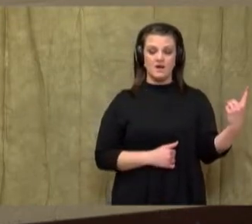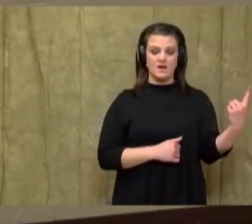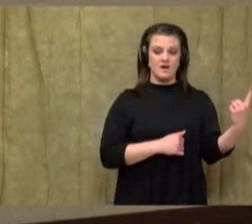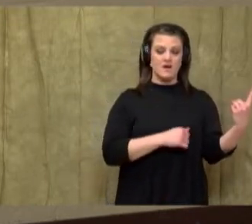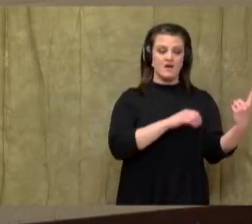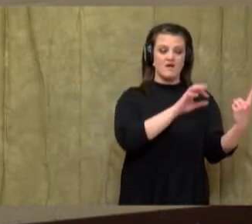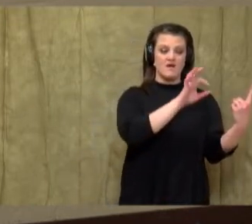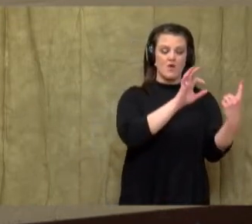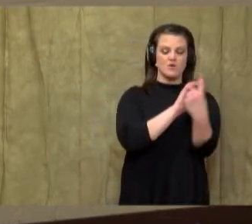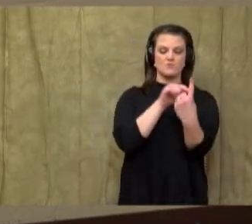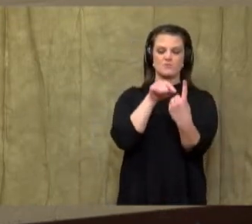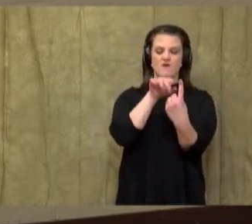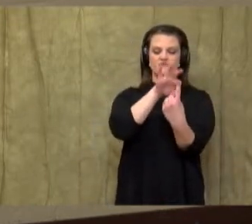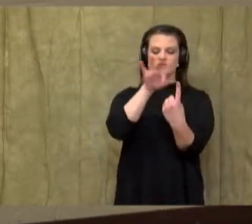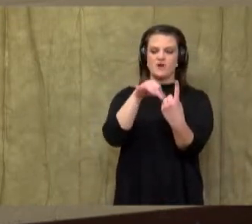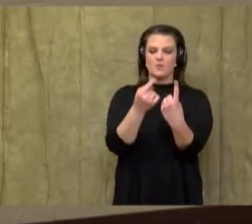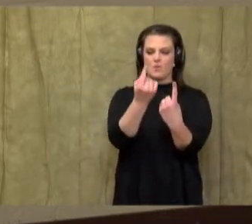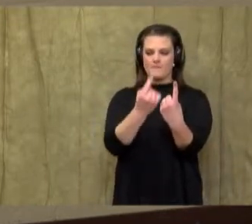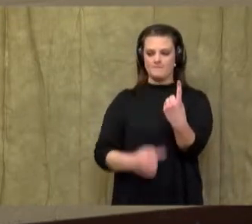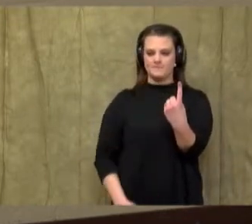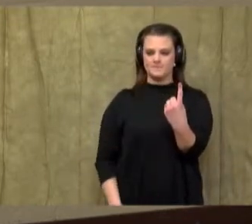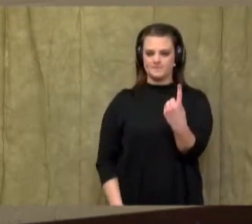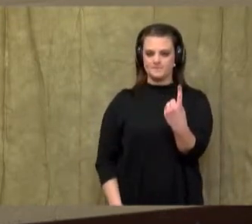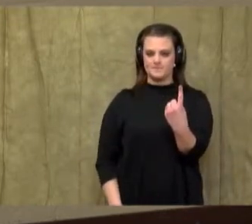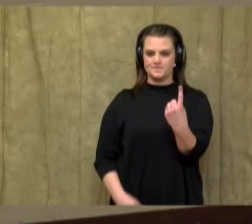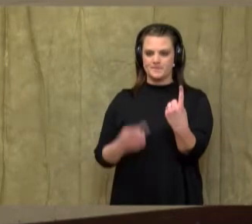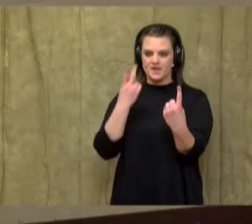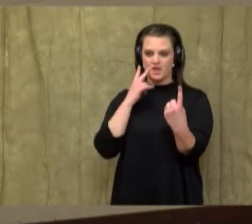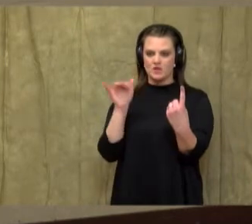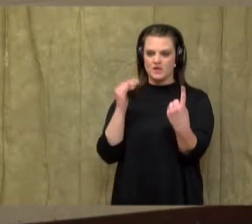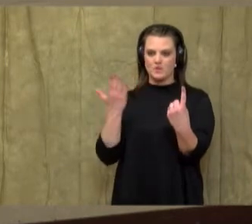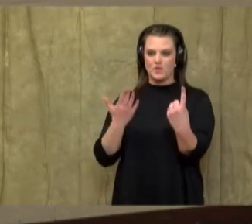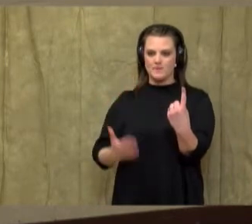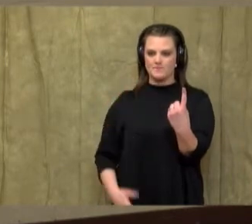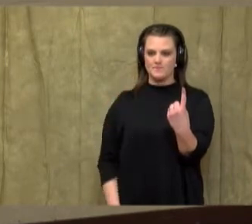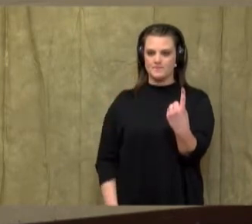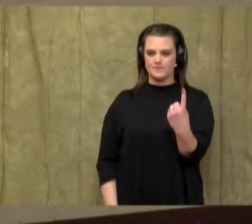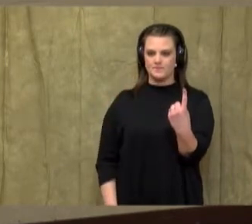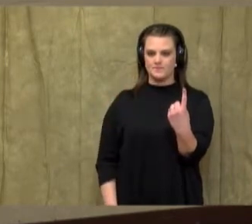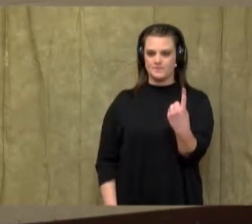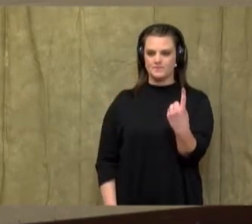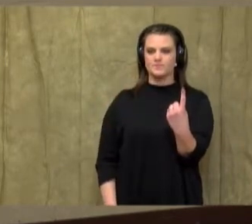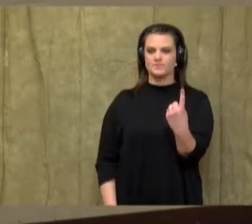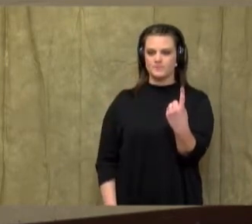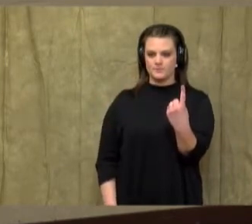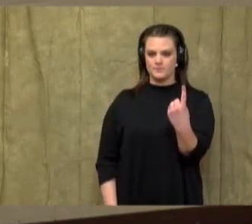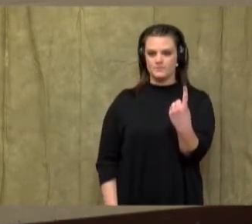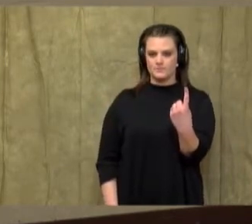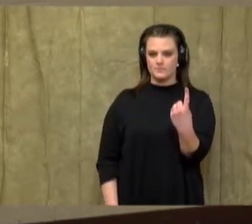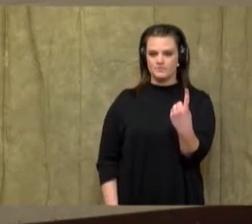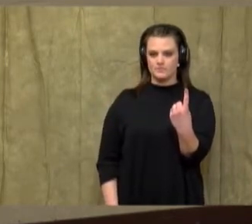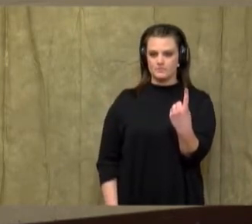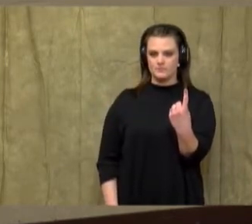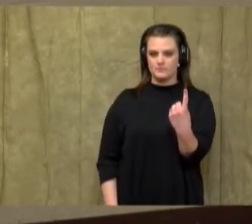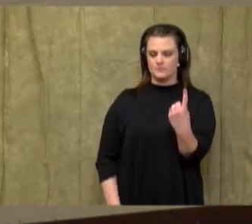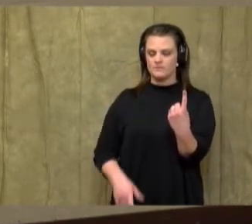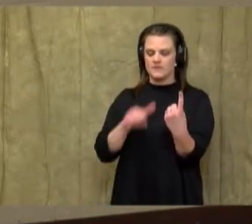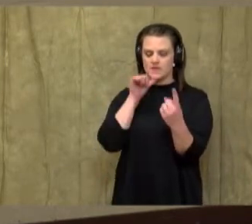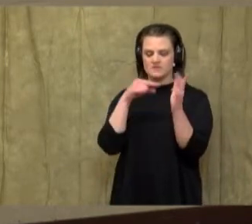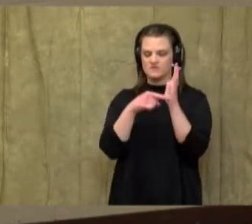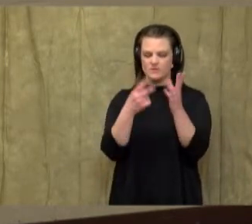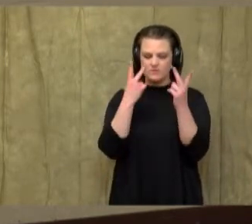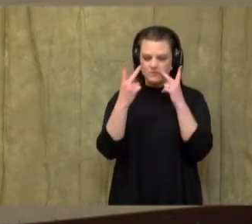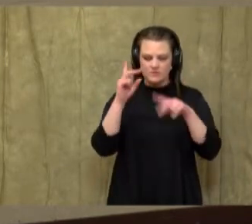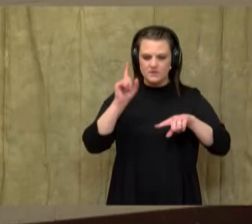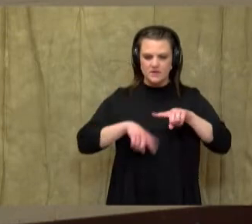French fries? What would that be? What would that look like? I'm going to show it well. Yeah, it'd be, that doesn't show it very good. Let